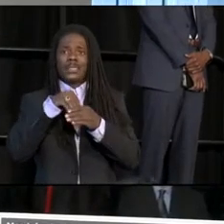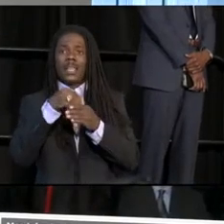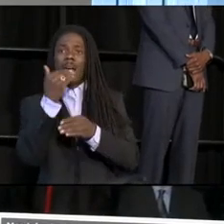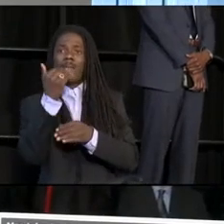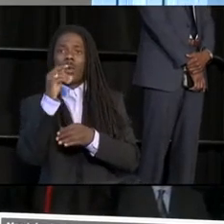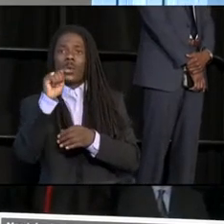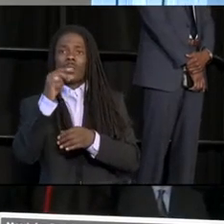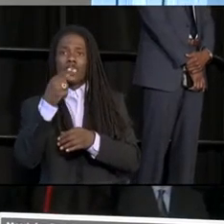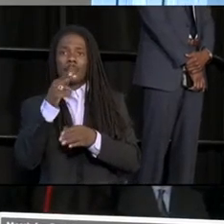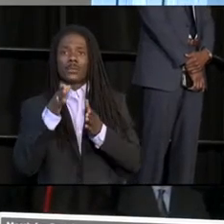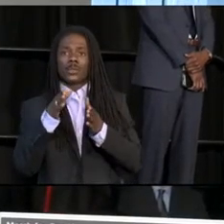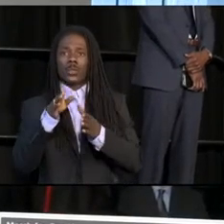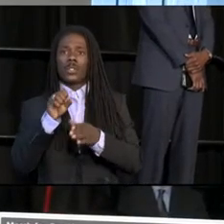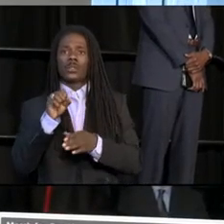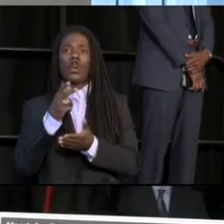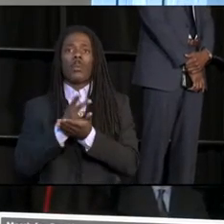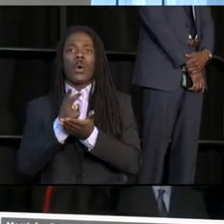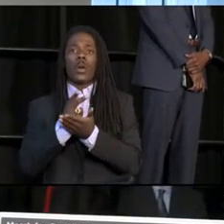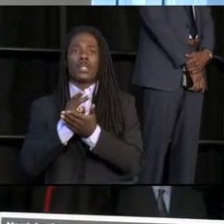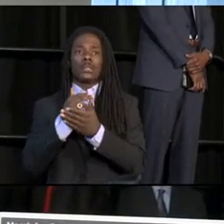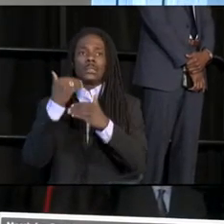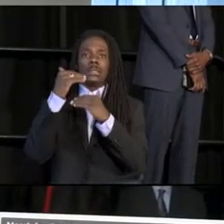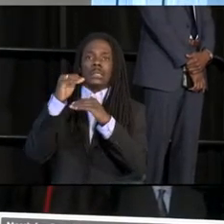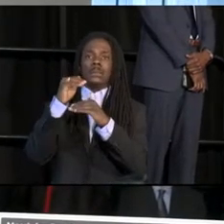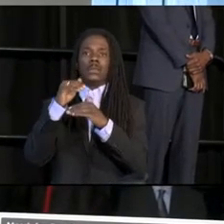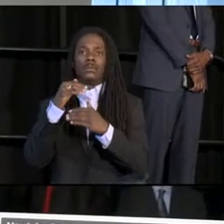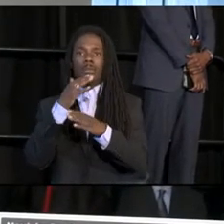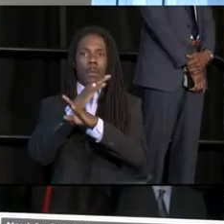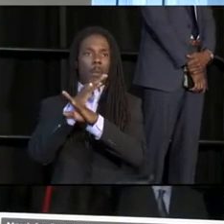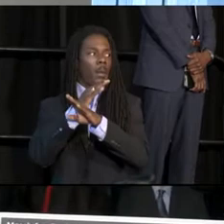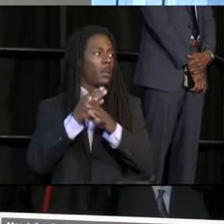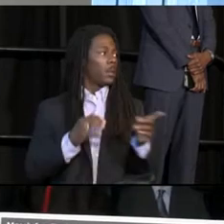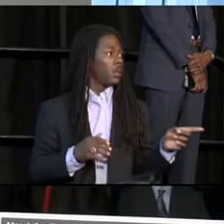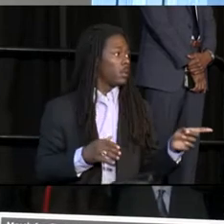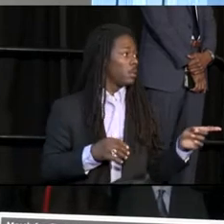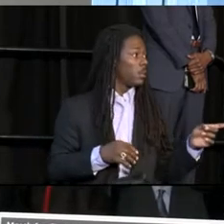Street, so parking restrictions will be in effect in that part of the city.